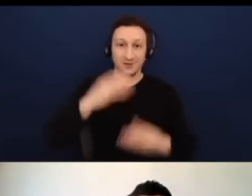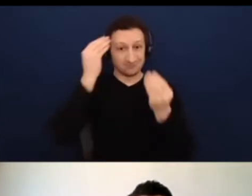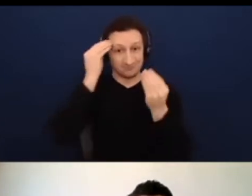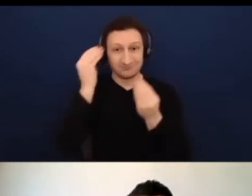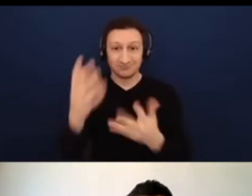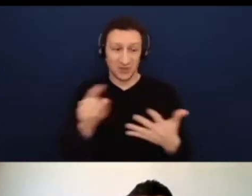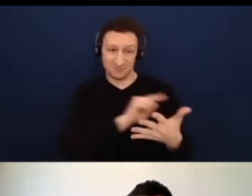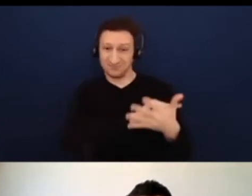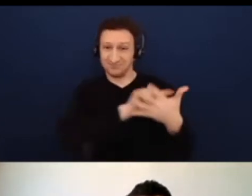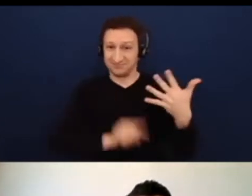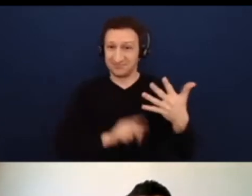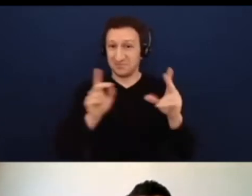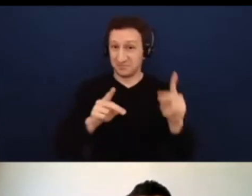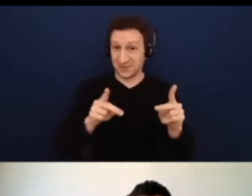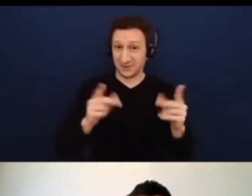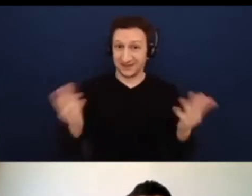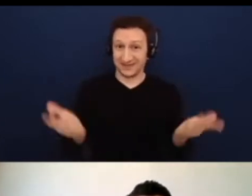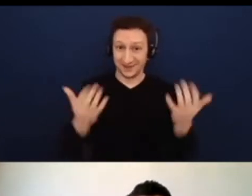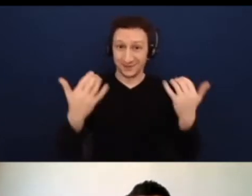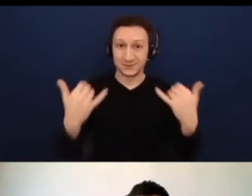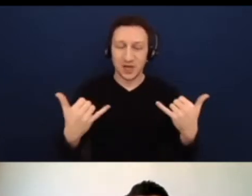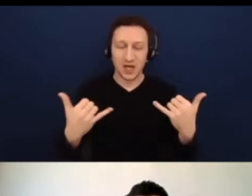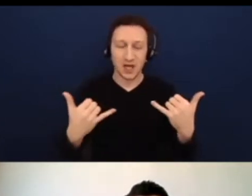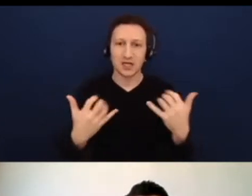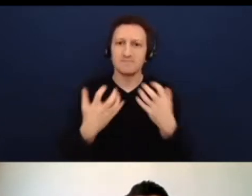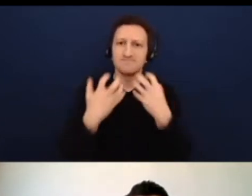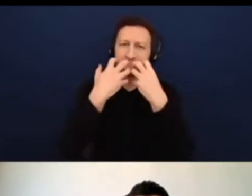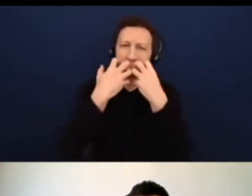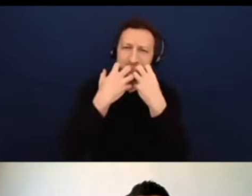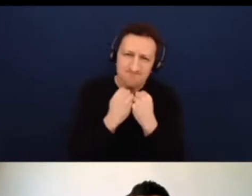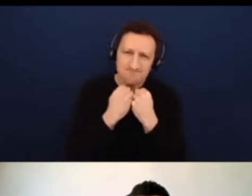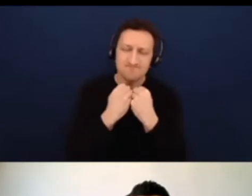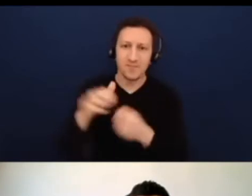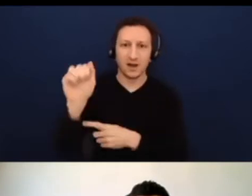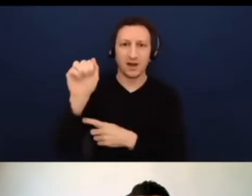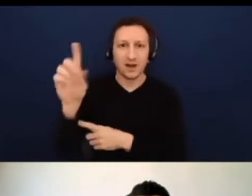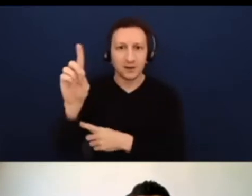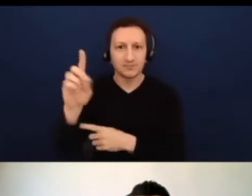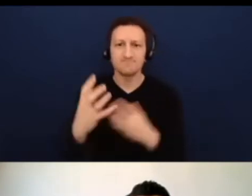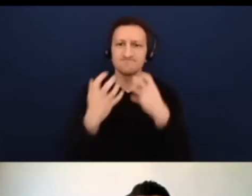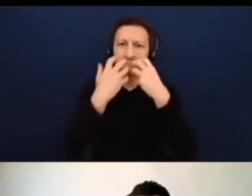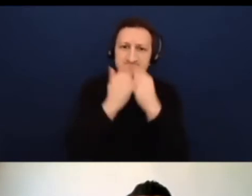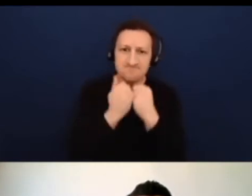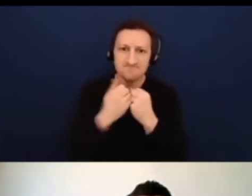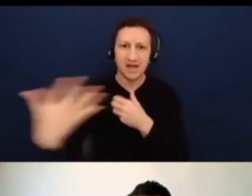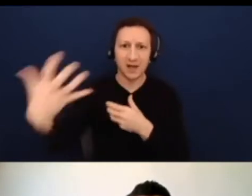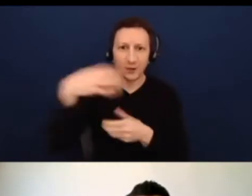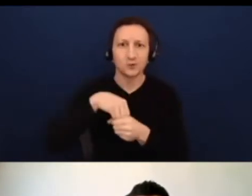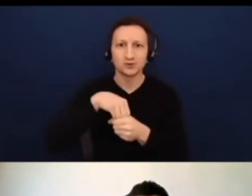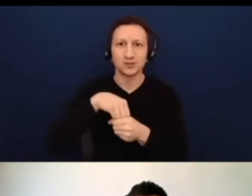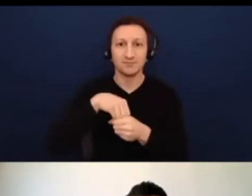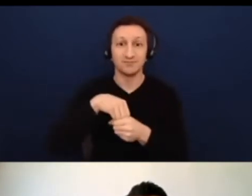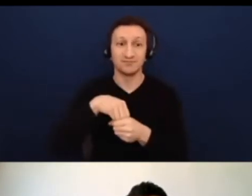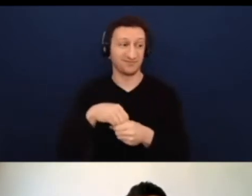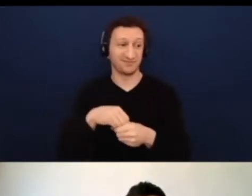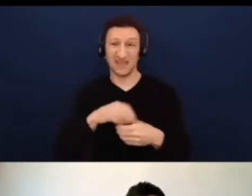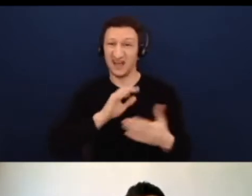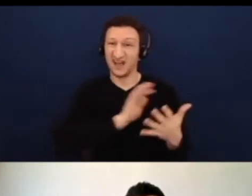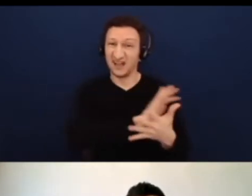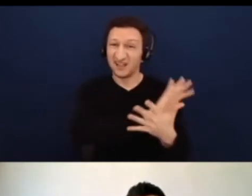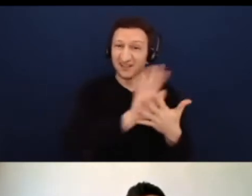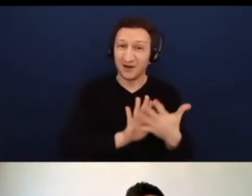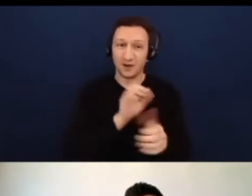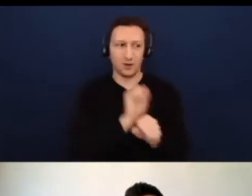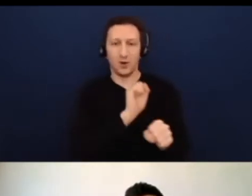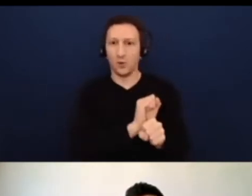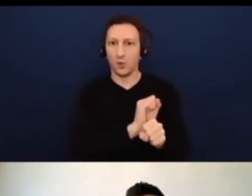invested in this cause in a way that really translates well into the world so we can have a deeper